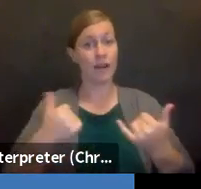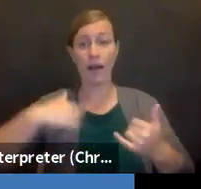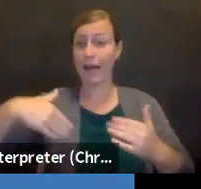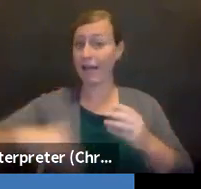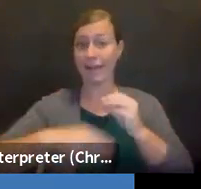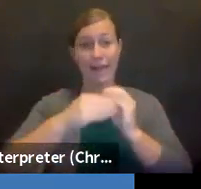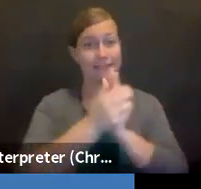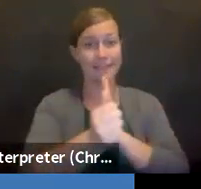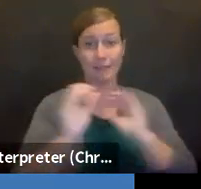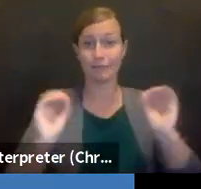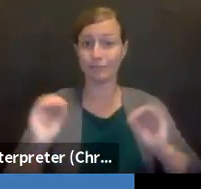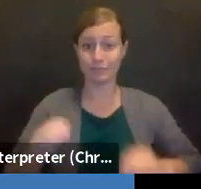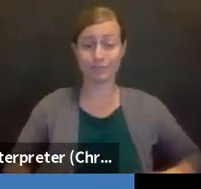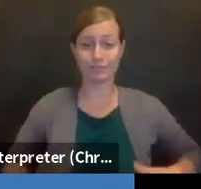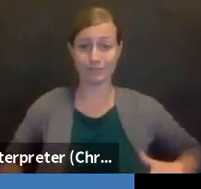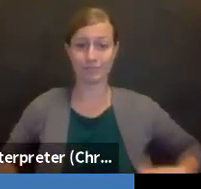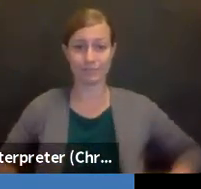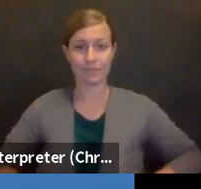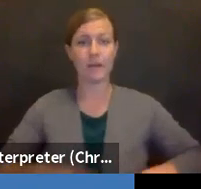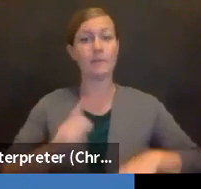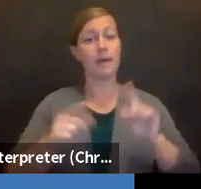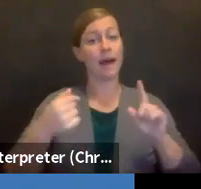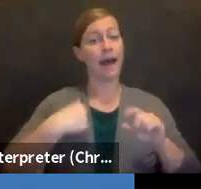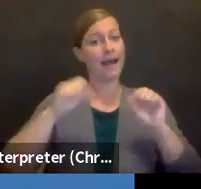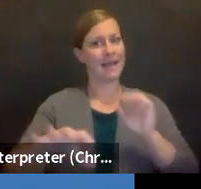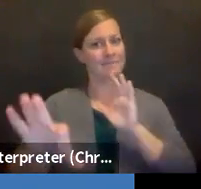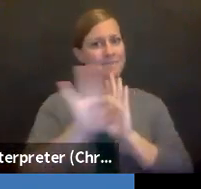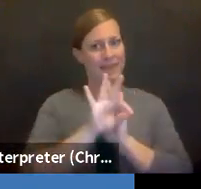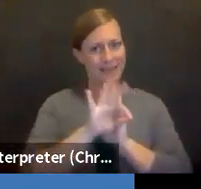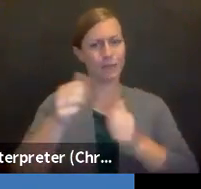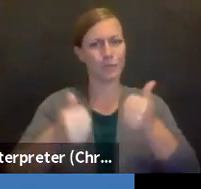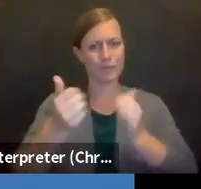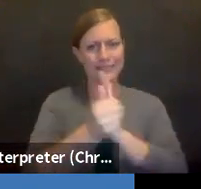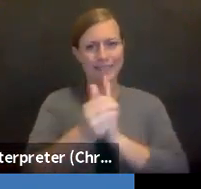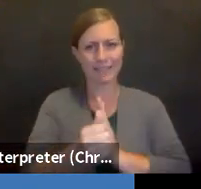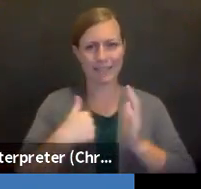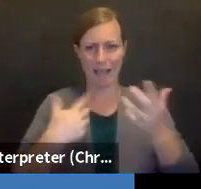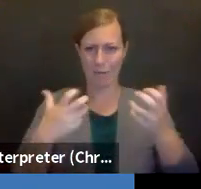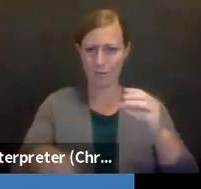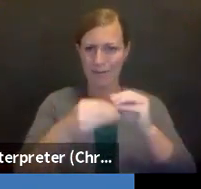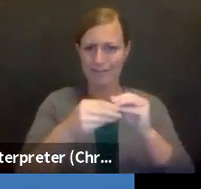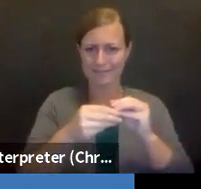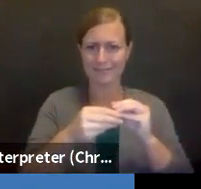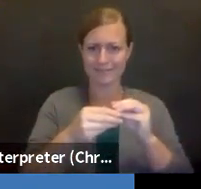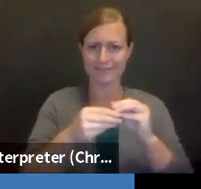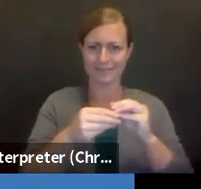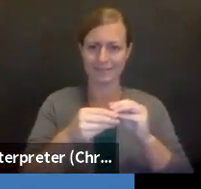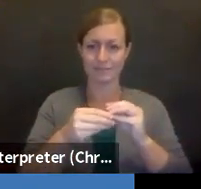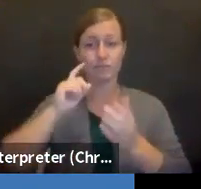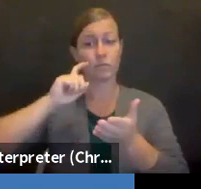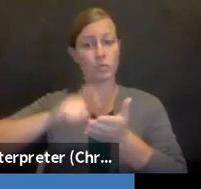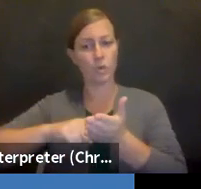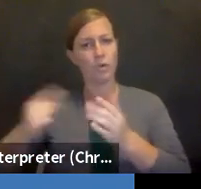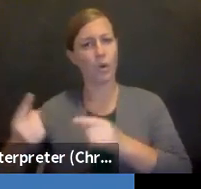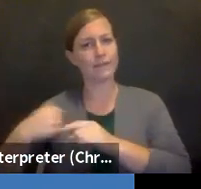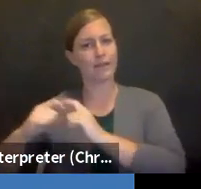skill, but I get to pick which skills I add. You'll notice there's always the